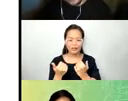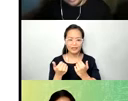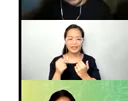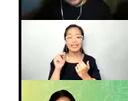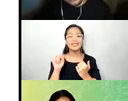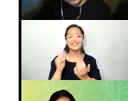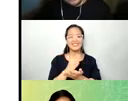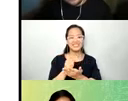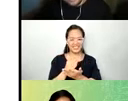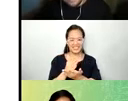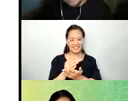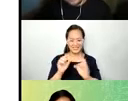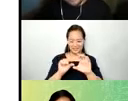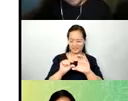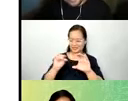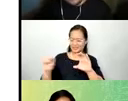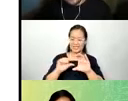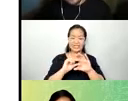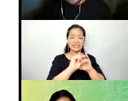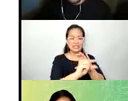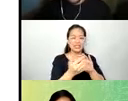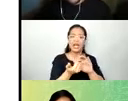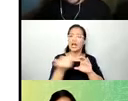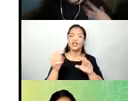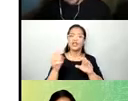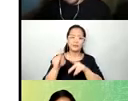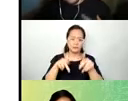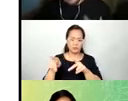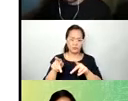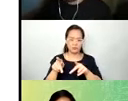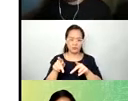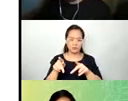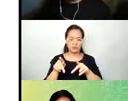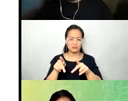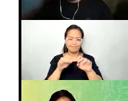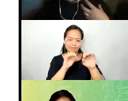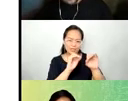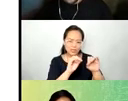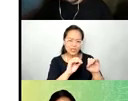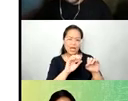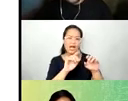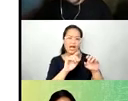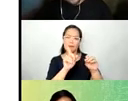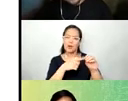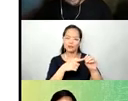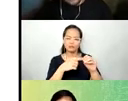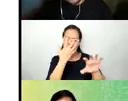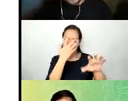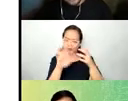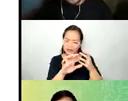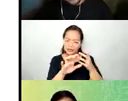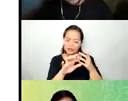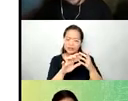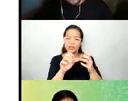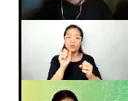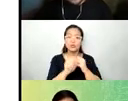load. We talk about empathy with other people. We educate them about empathy, what it takes to empathize, that we can all share the